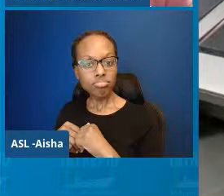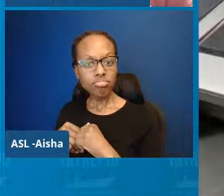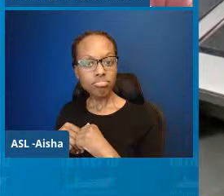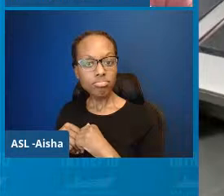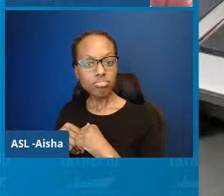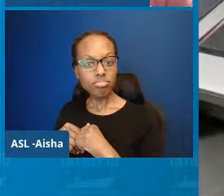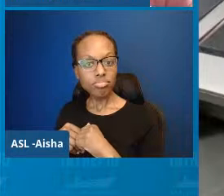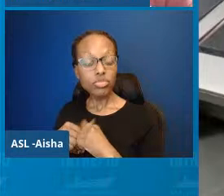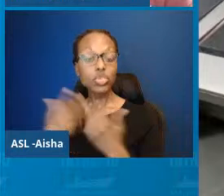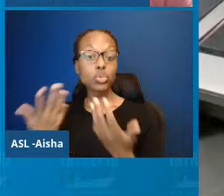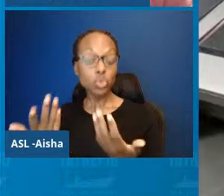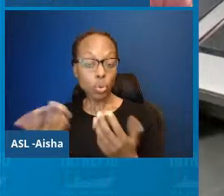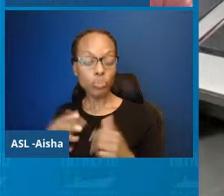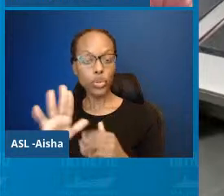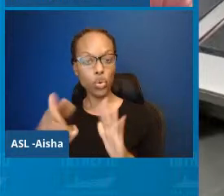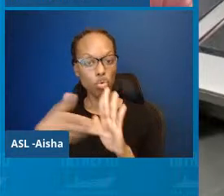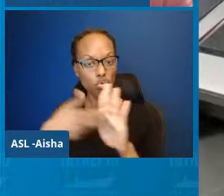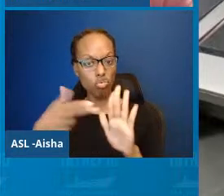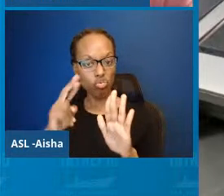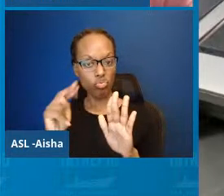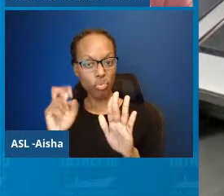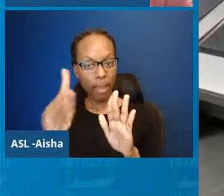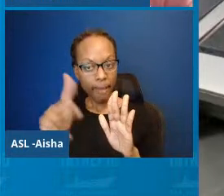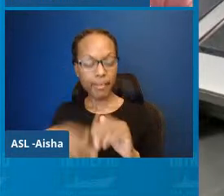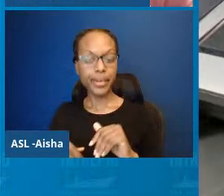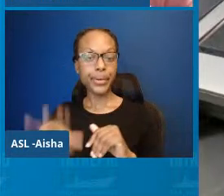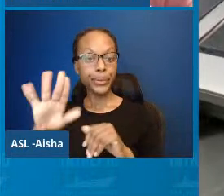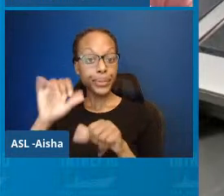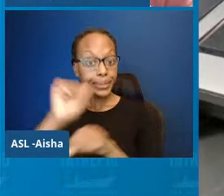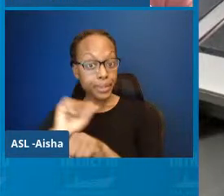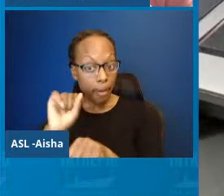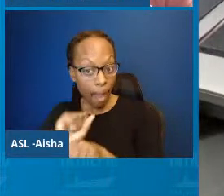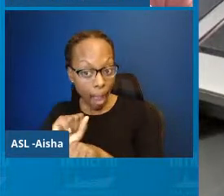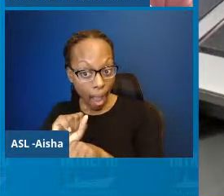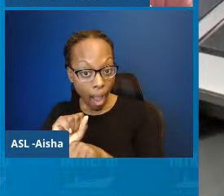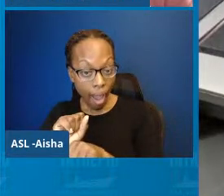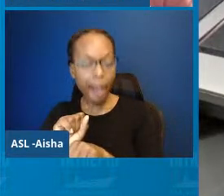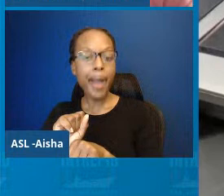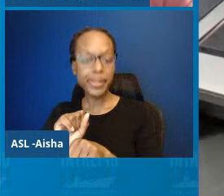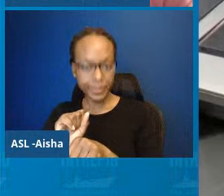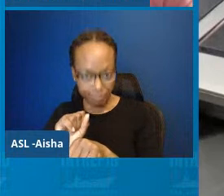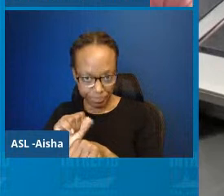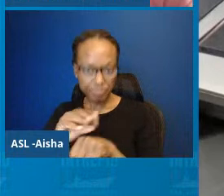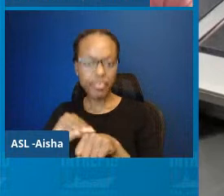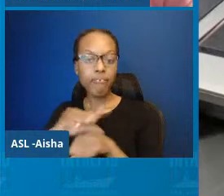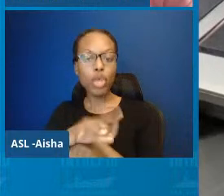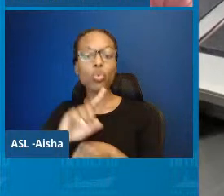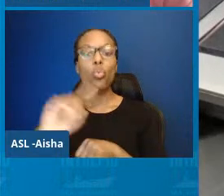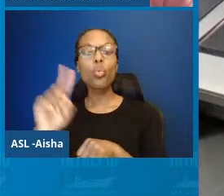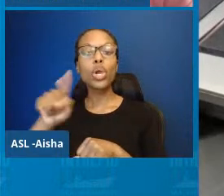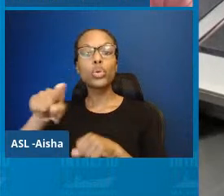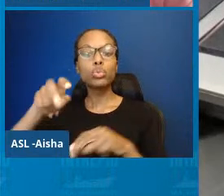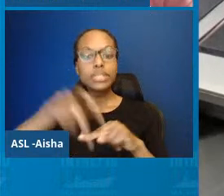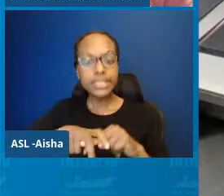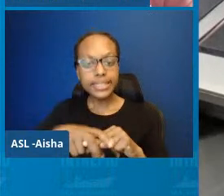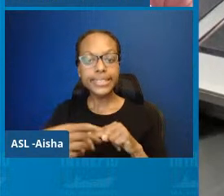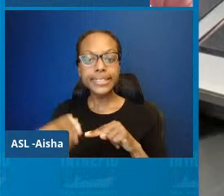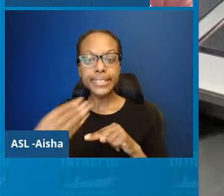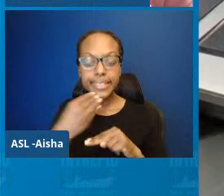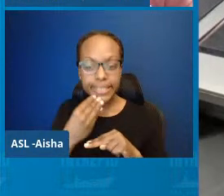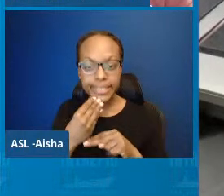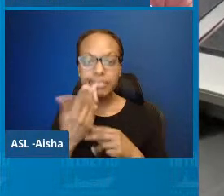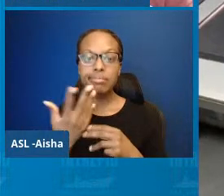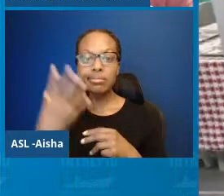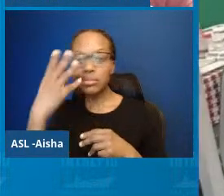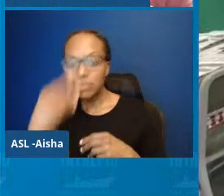your rank and what your job was really did affect where you were on board the ship.